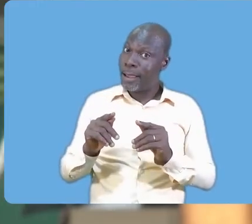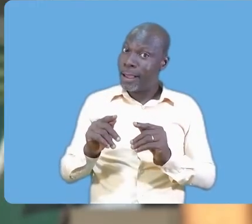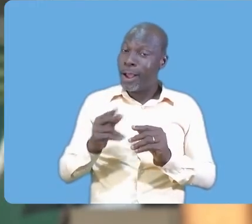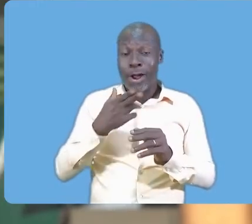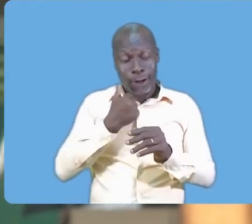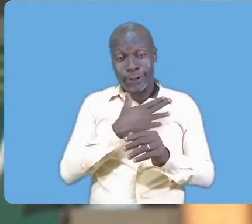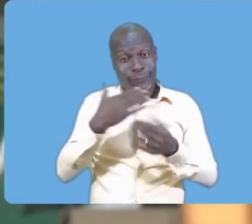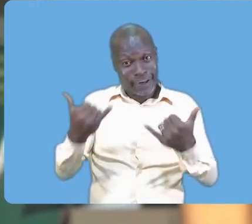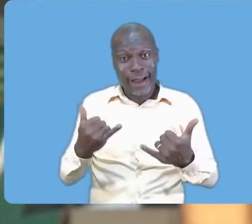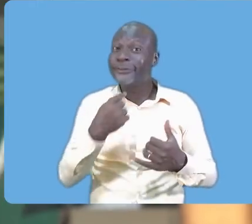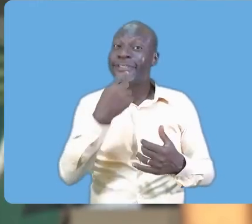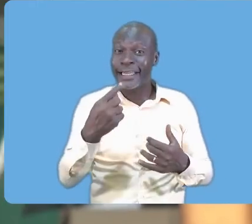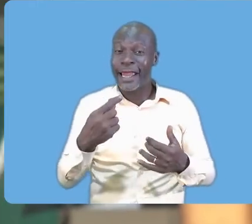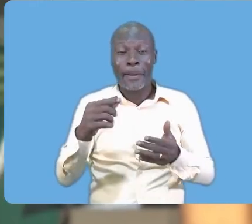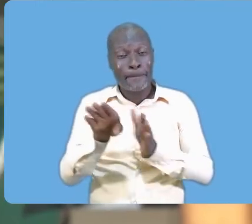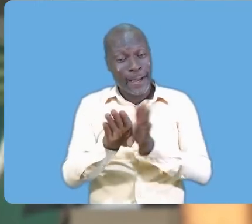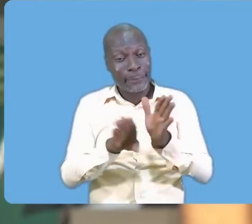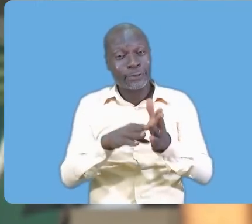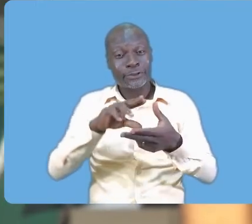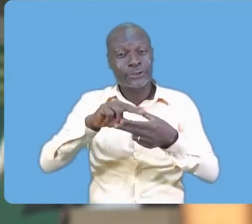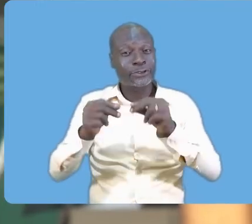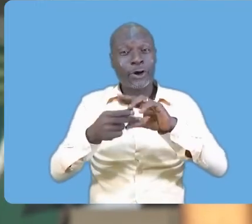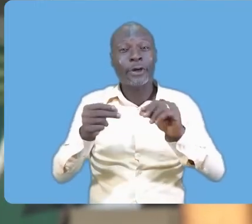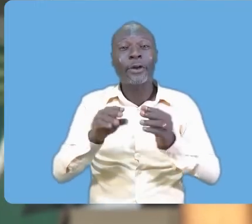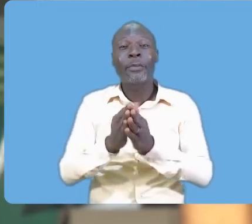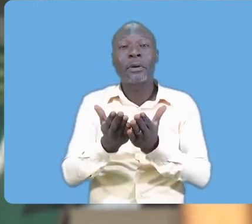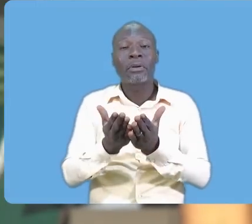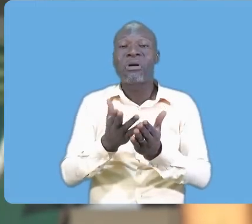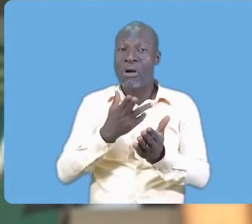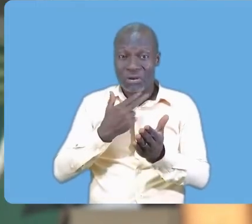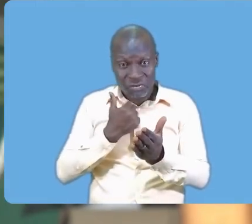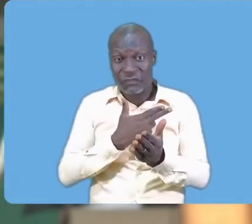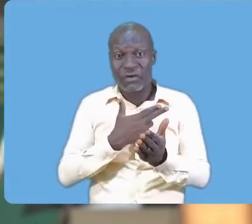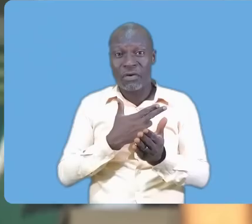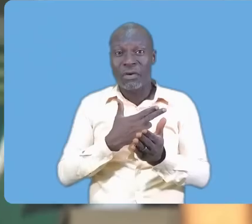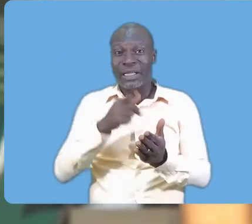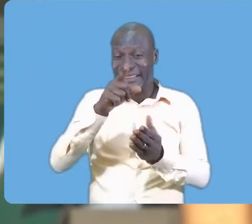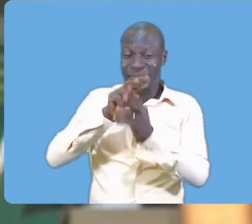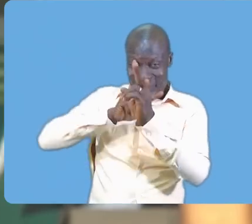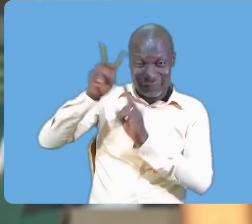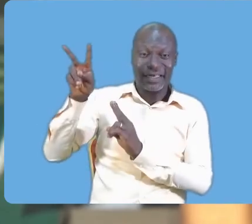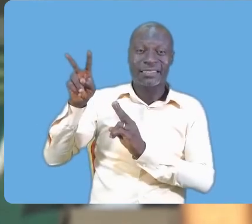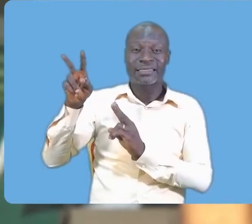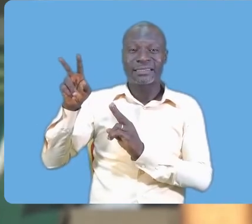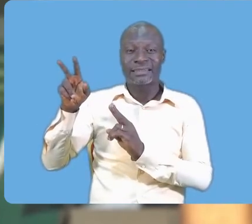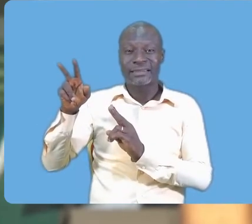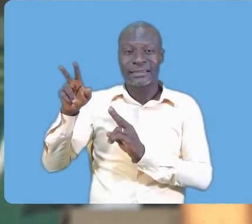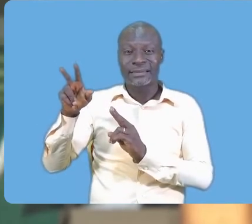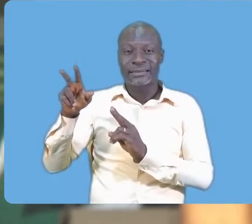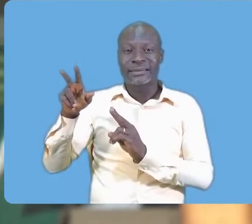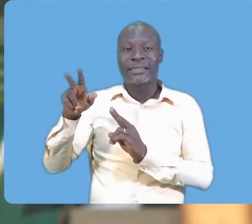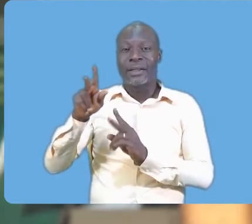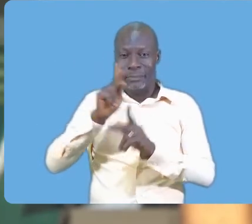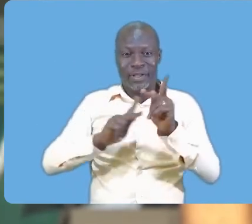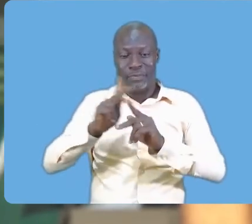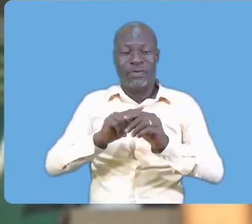full of mistakes. Obi, I saw yes of all. Obi, I was see what you are deep for. Now, me share media for, mon